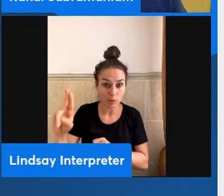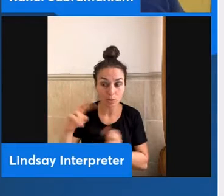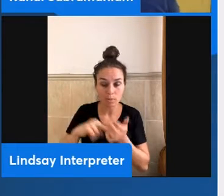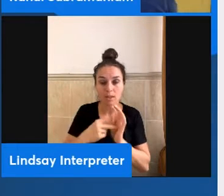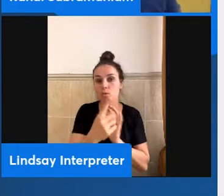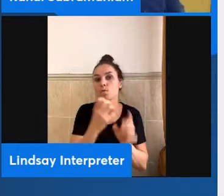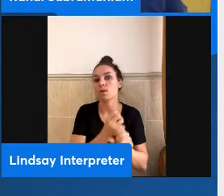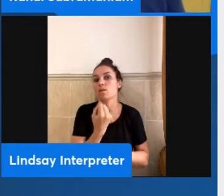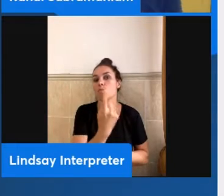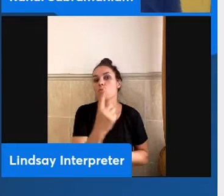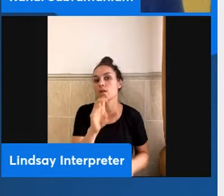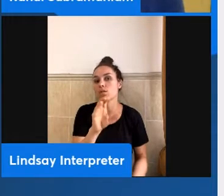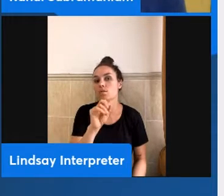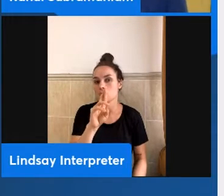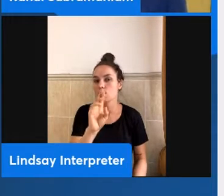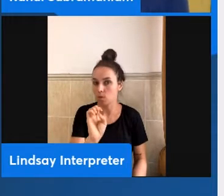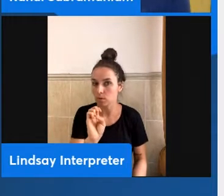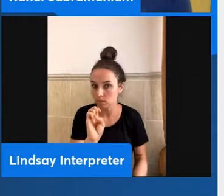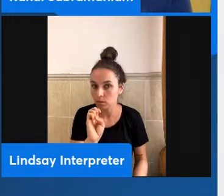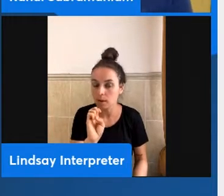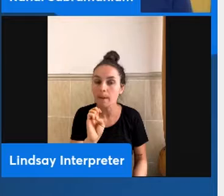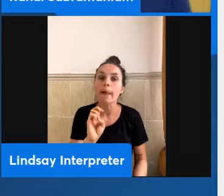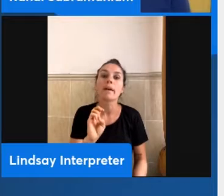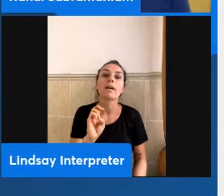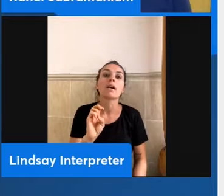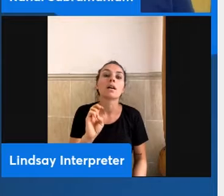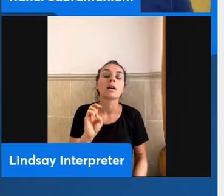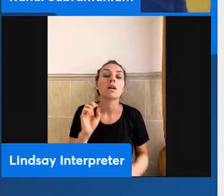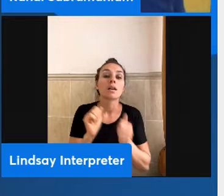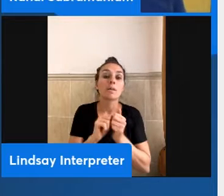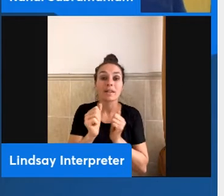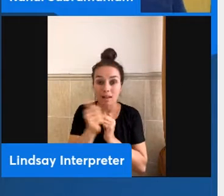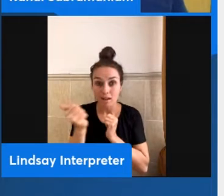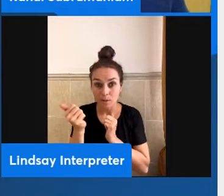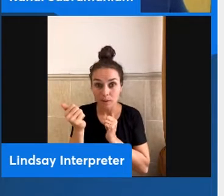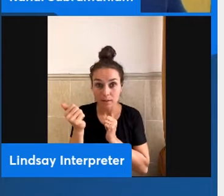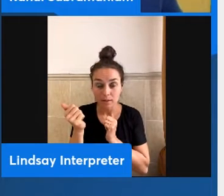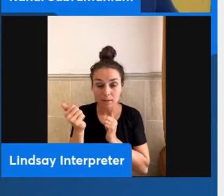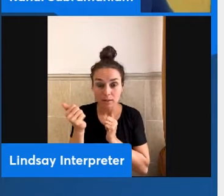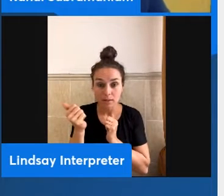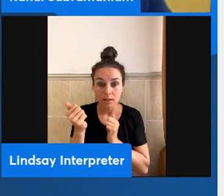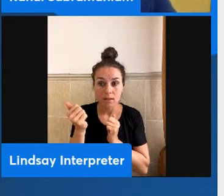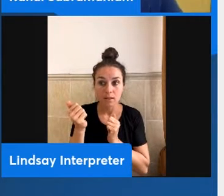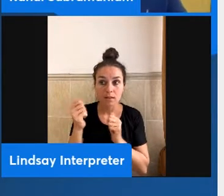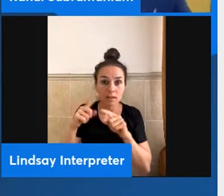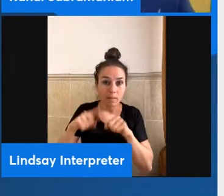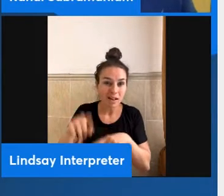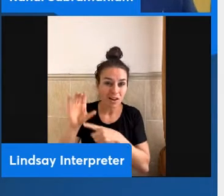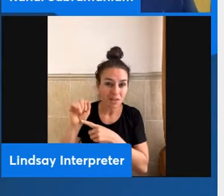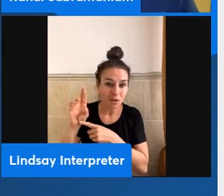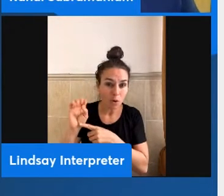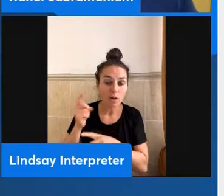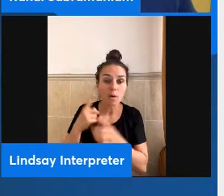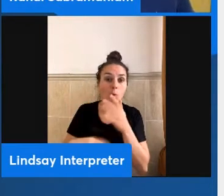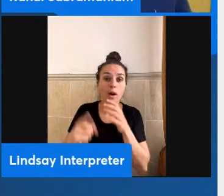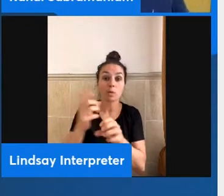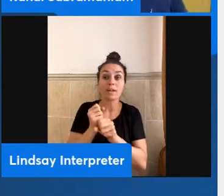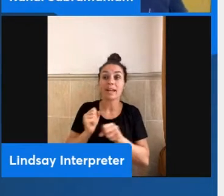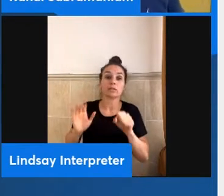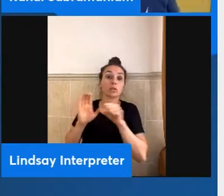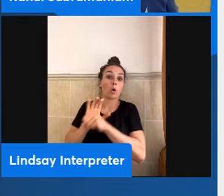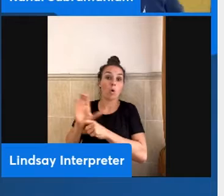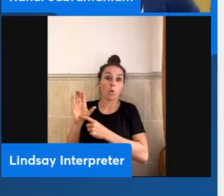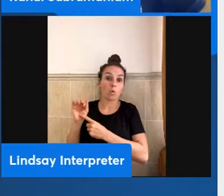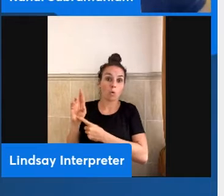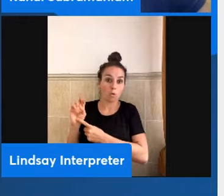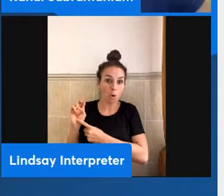that point. On ARM, given that ARM is single-threaded on a per-core basis, what you get is an entire core.